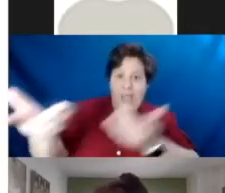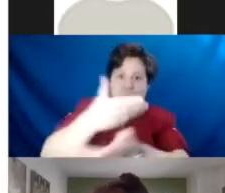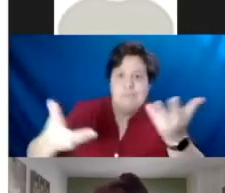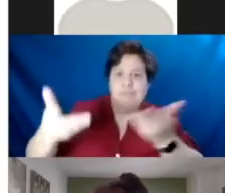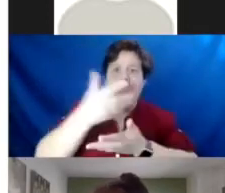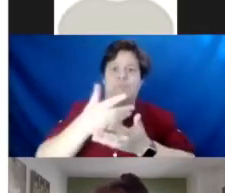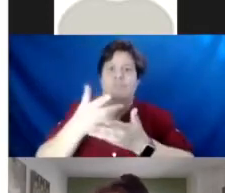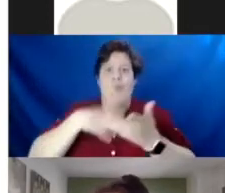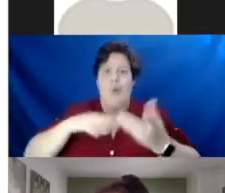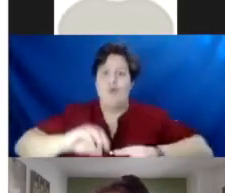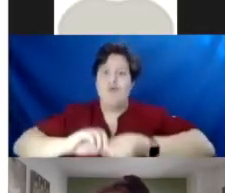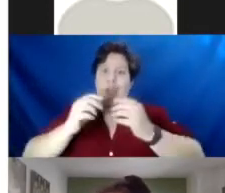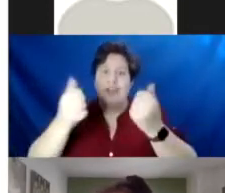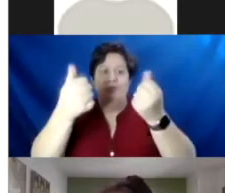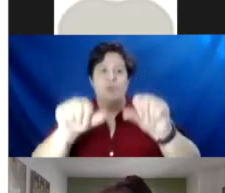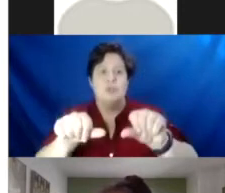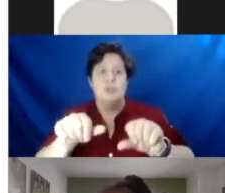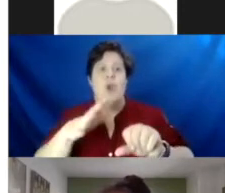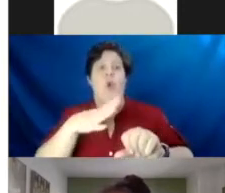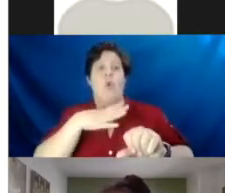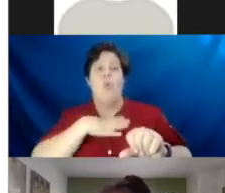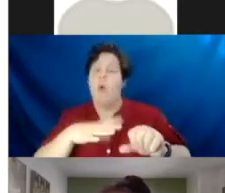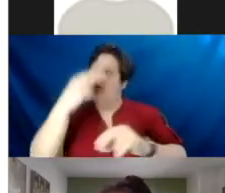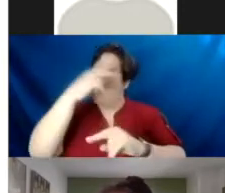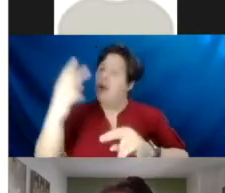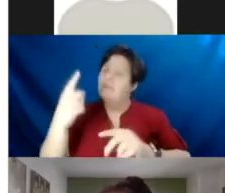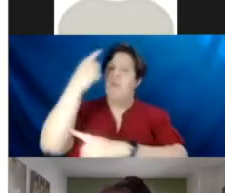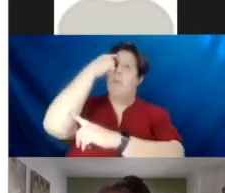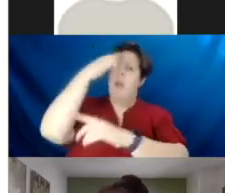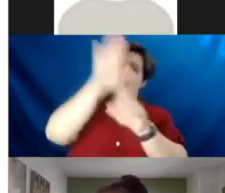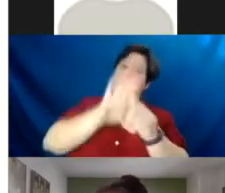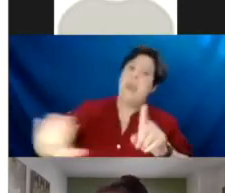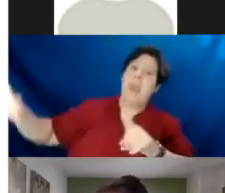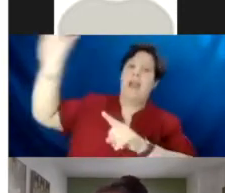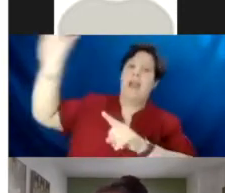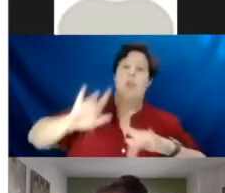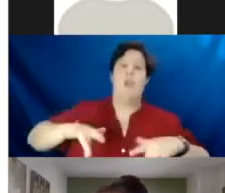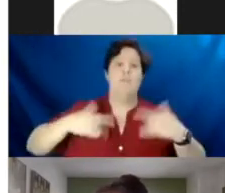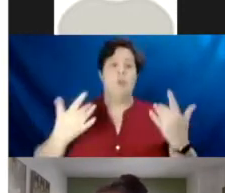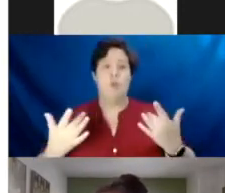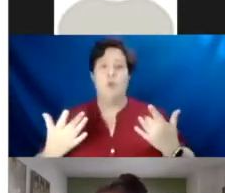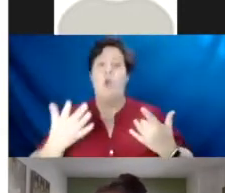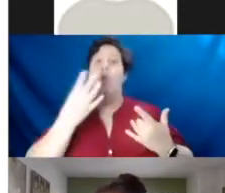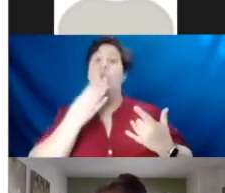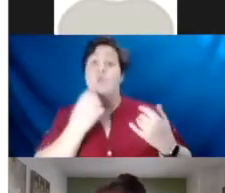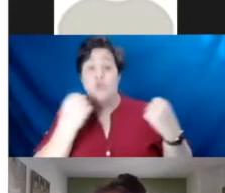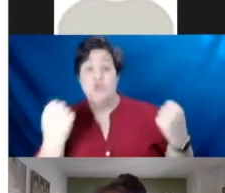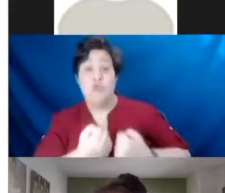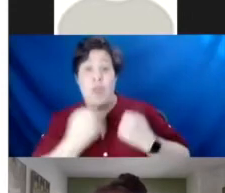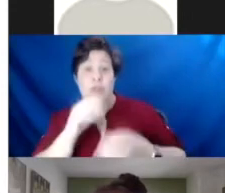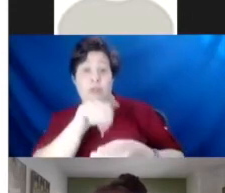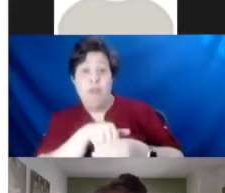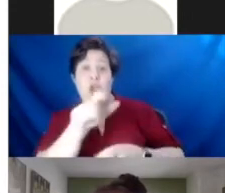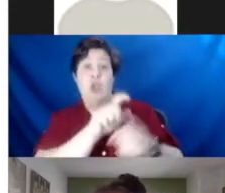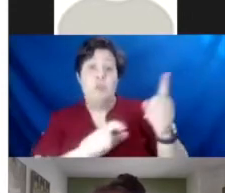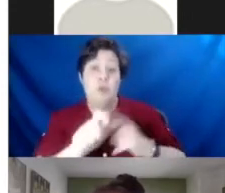will invite artists to bring international perspectives. We will use our strength in participatory and community arts practice to engage all